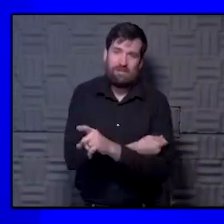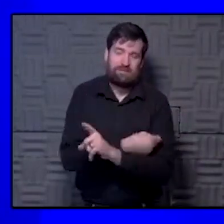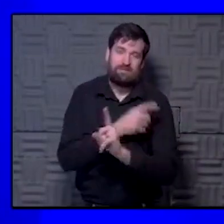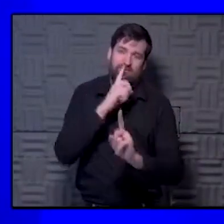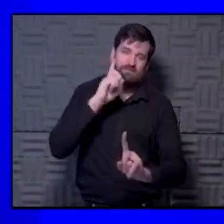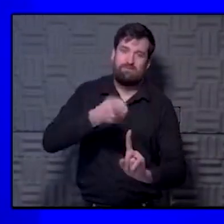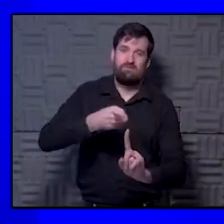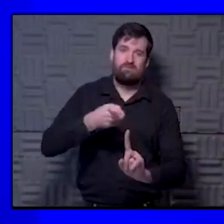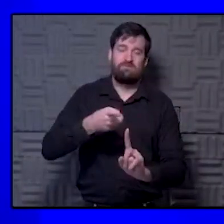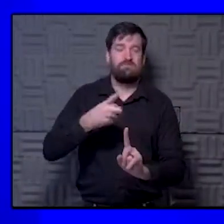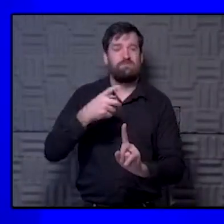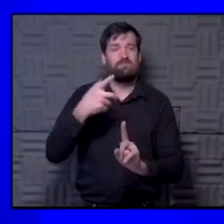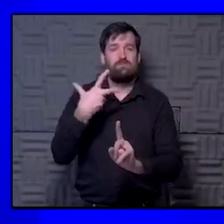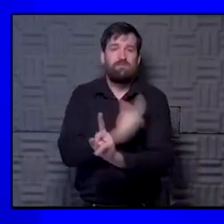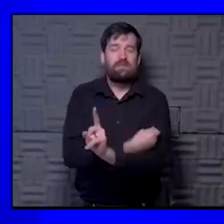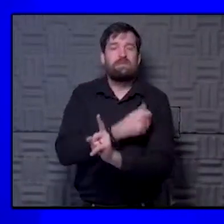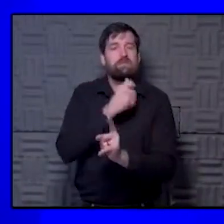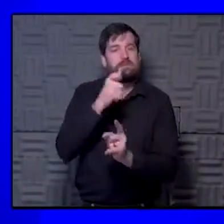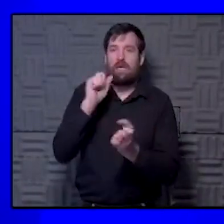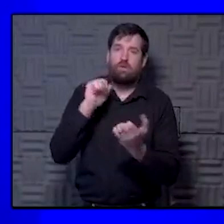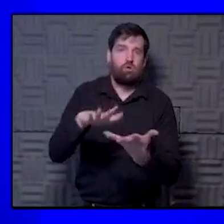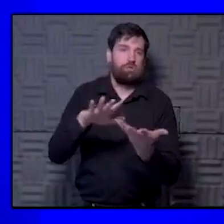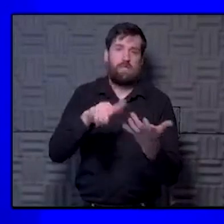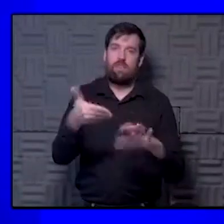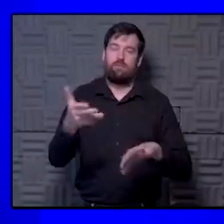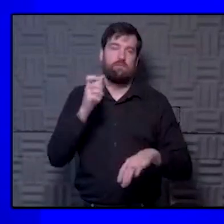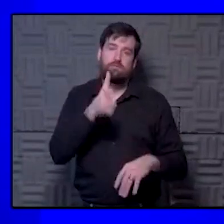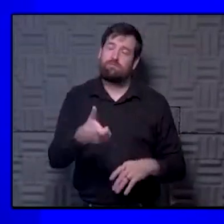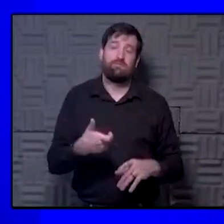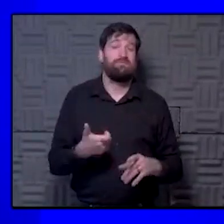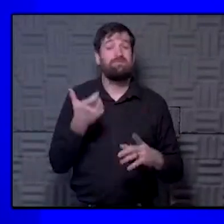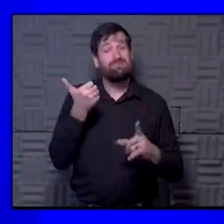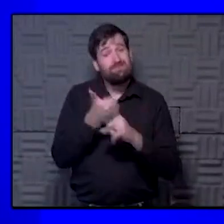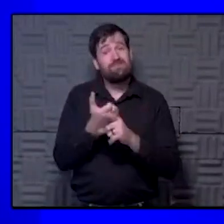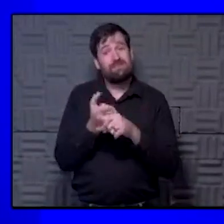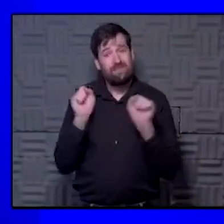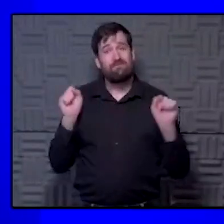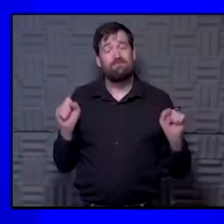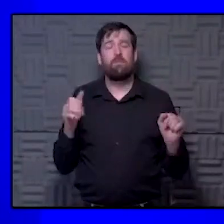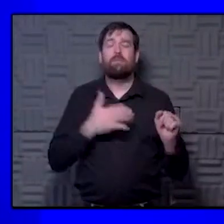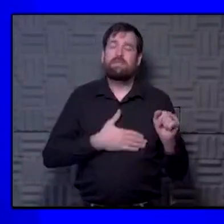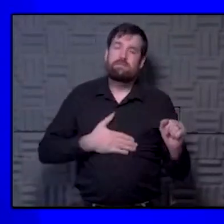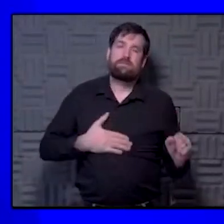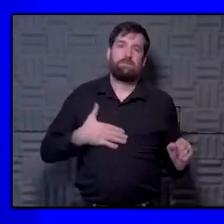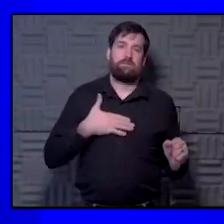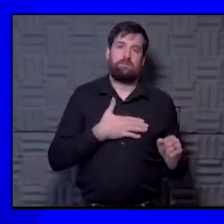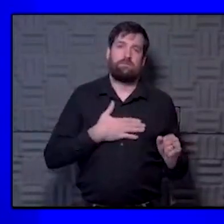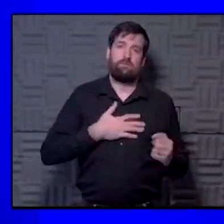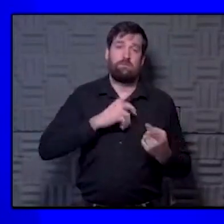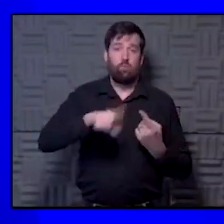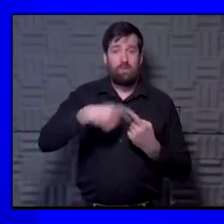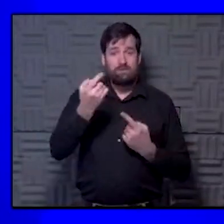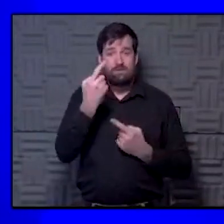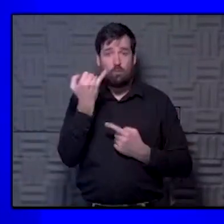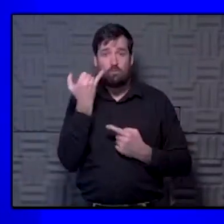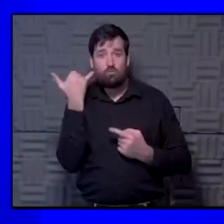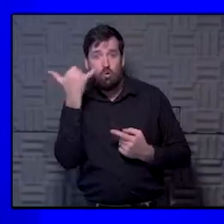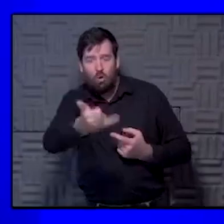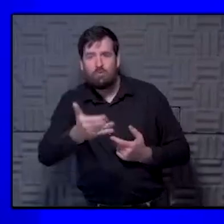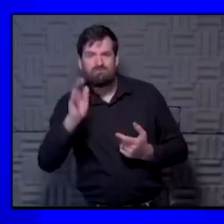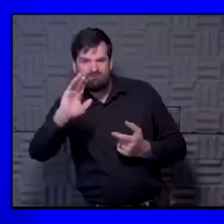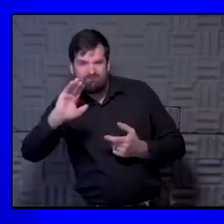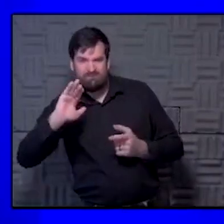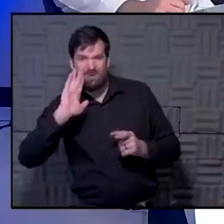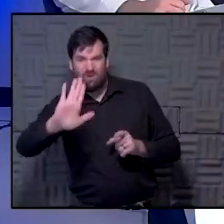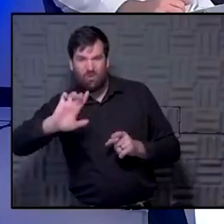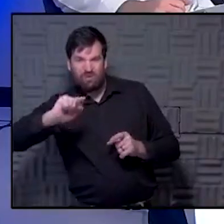home, is that the vaccine is not causing deaths, and it's safe. And please, when somebody calls you and says it's your turn,